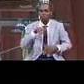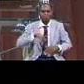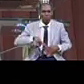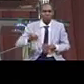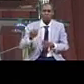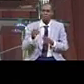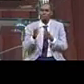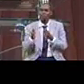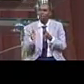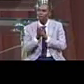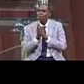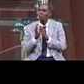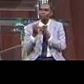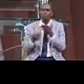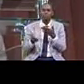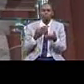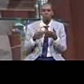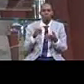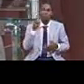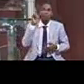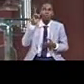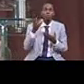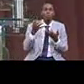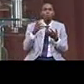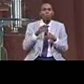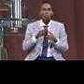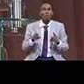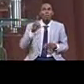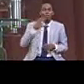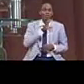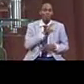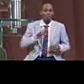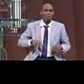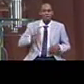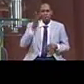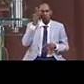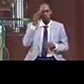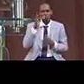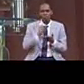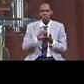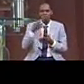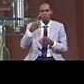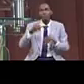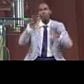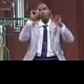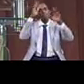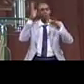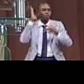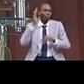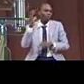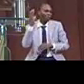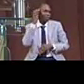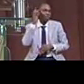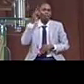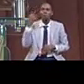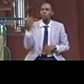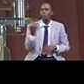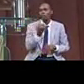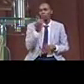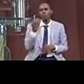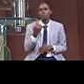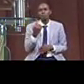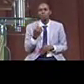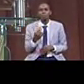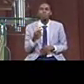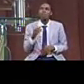the request. But he knew that the Father will listen to him and will hear him. He always